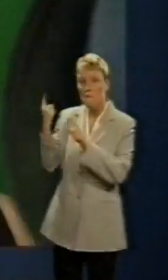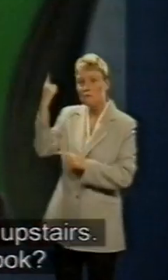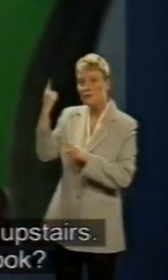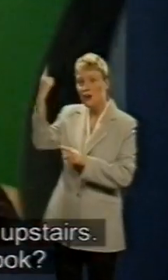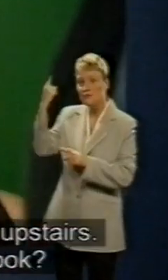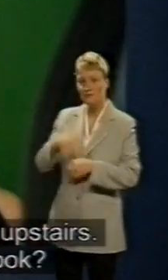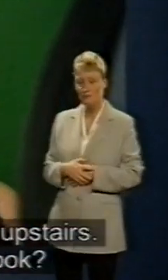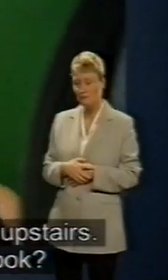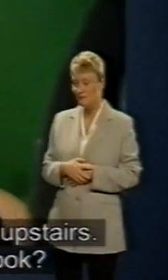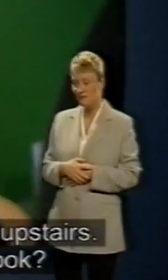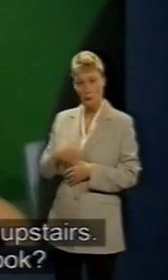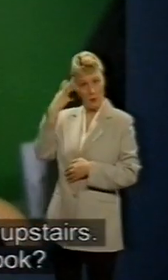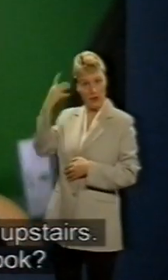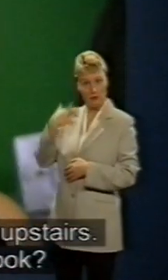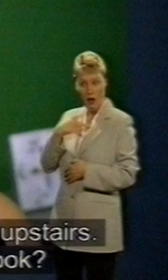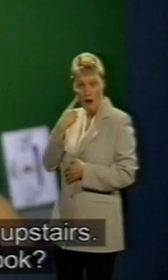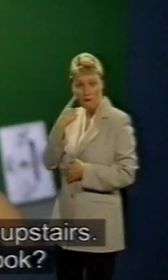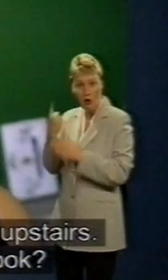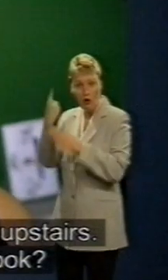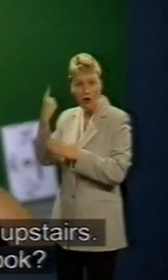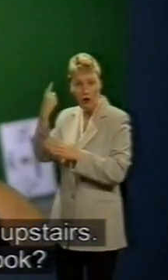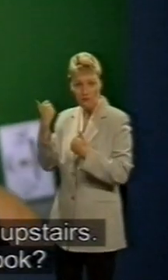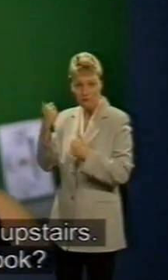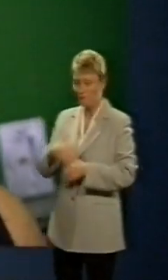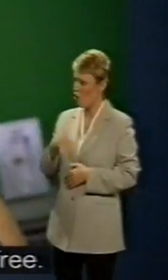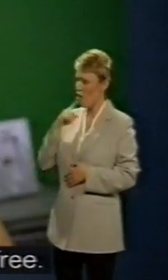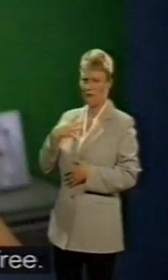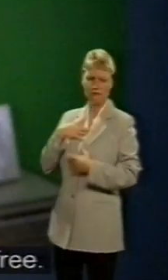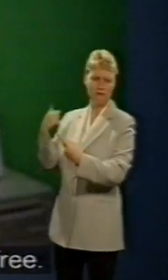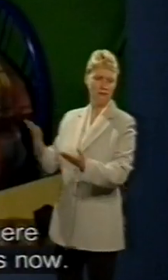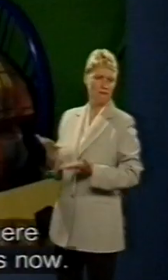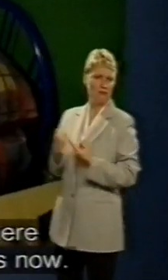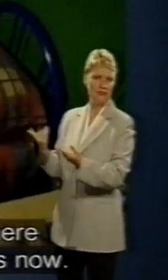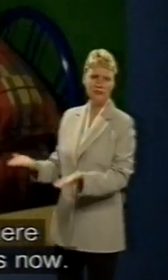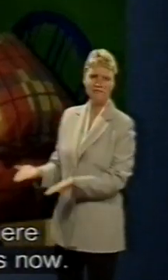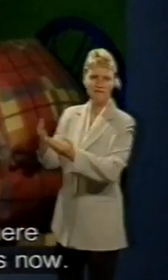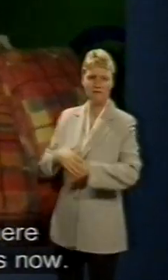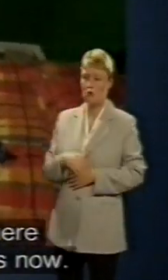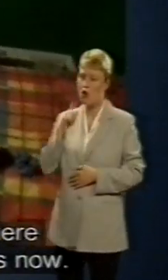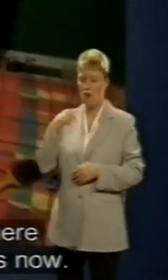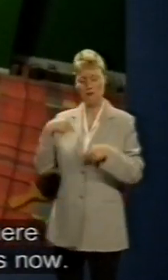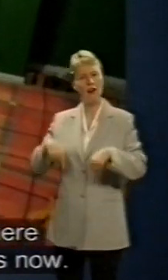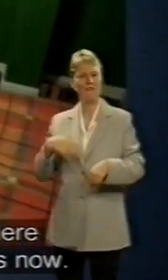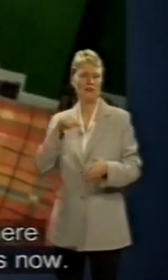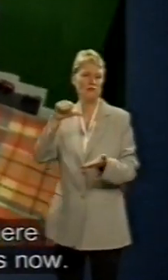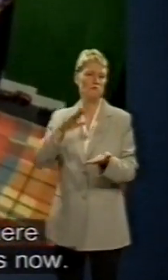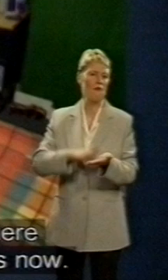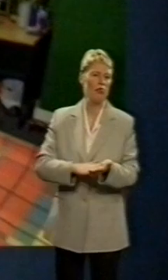My bedroom's upstairs, and this. Can I go and look? Yeah, feel free. I've been here for about 6 months